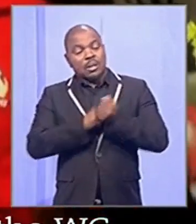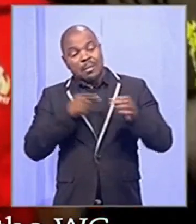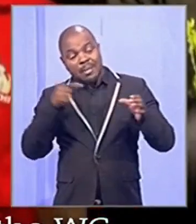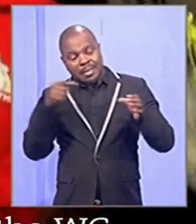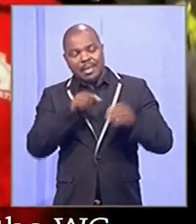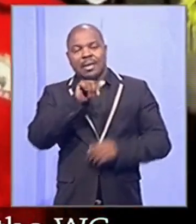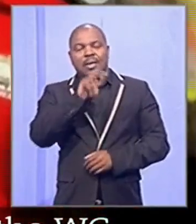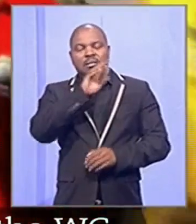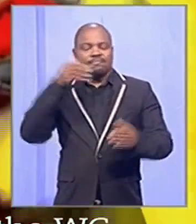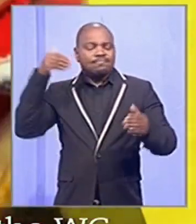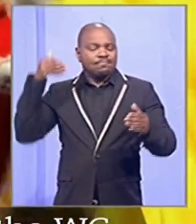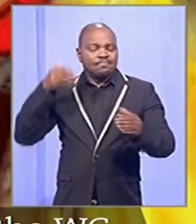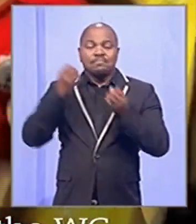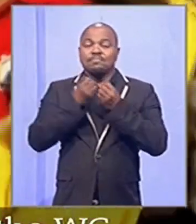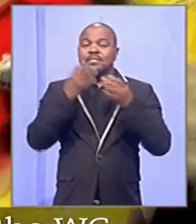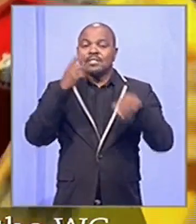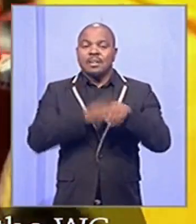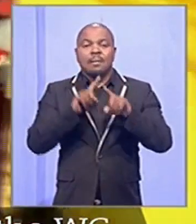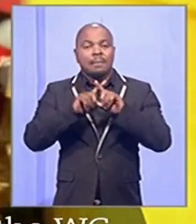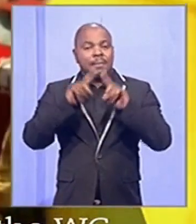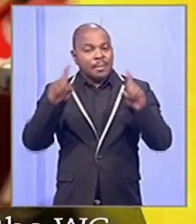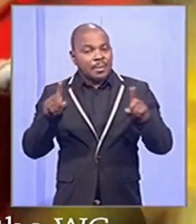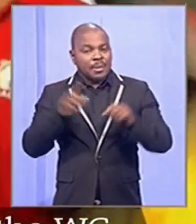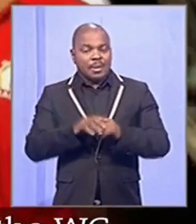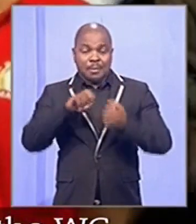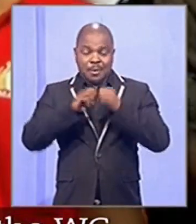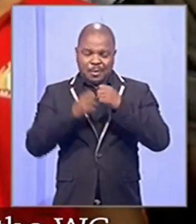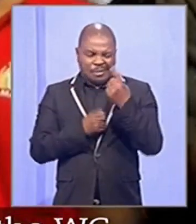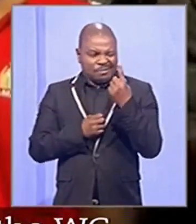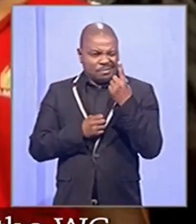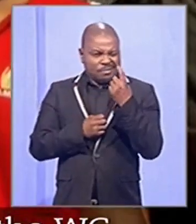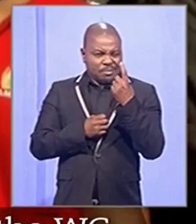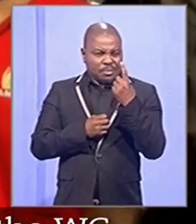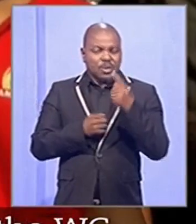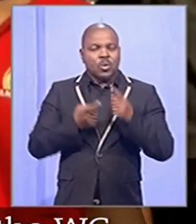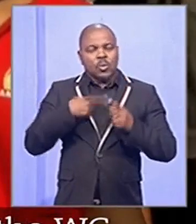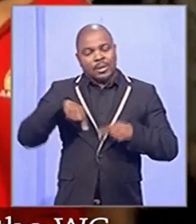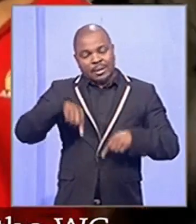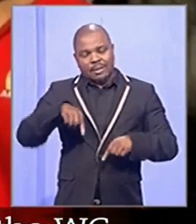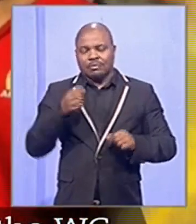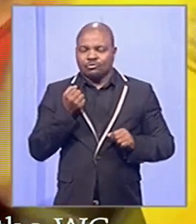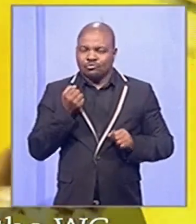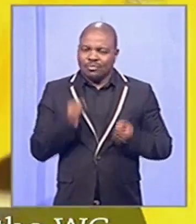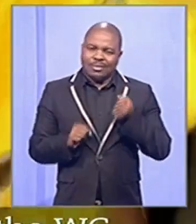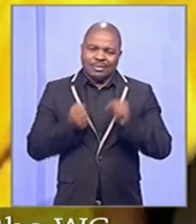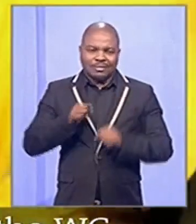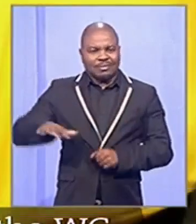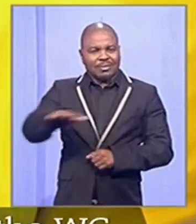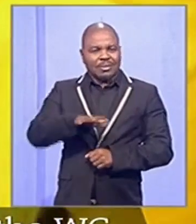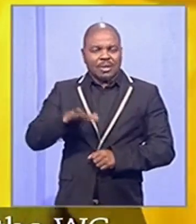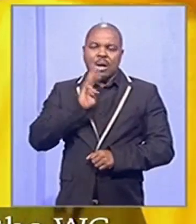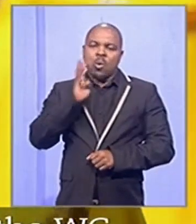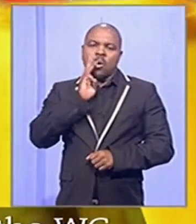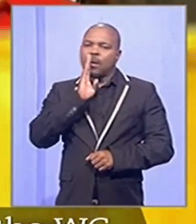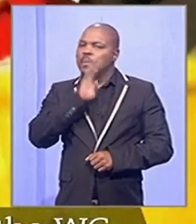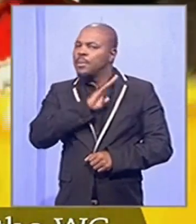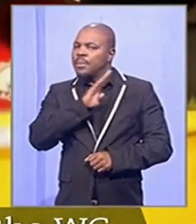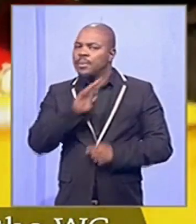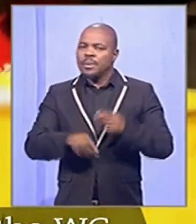we are here to vote ANC. I have voted for ANC many times. I vote for ANC, but the point